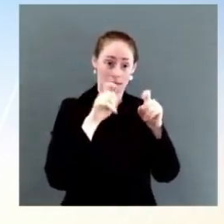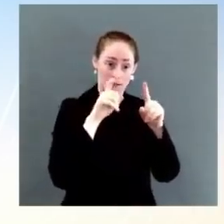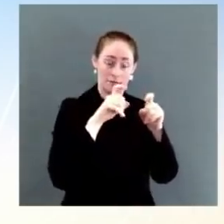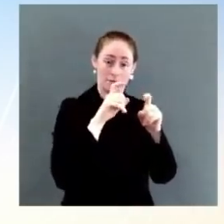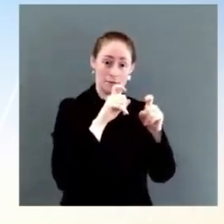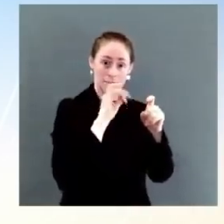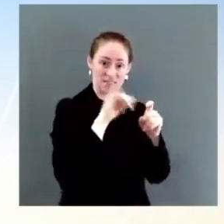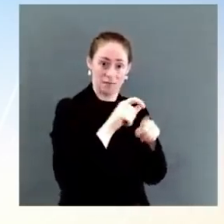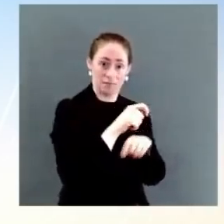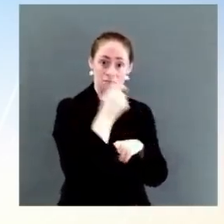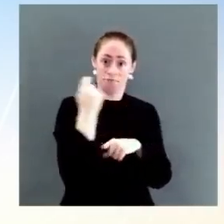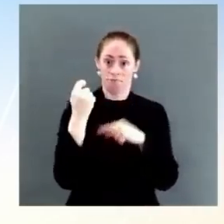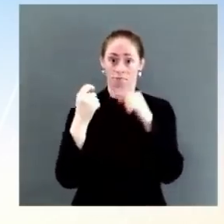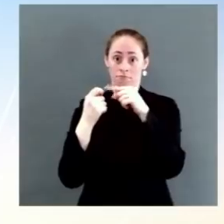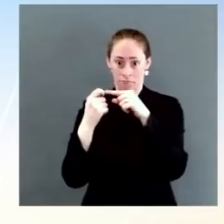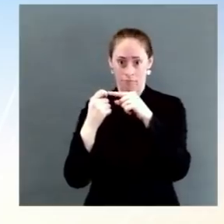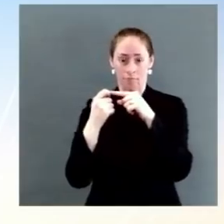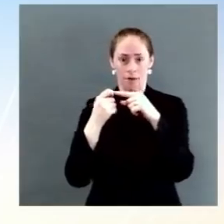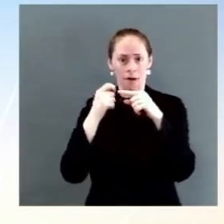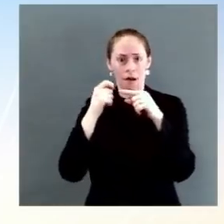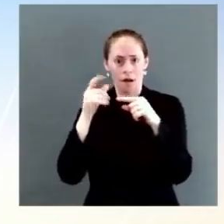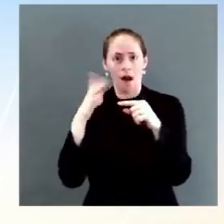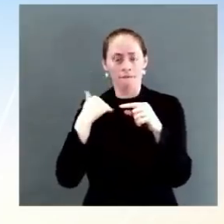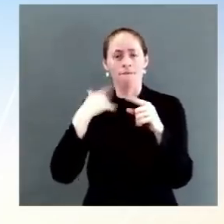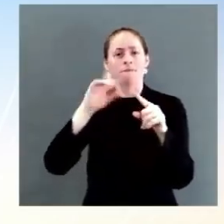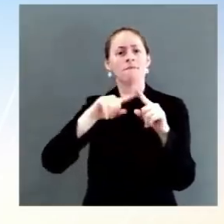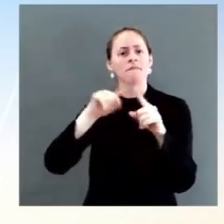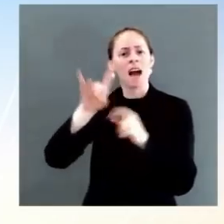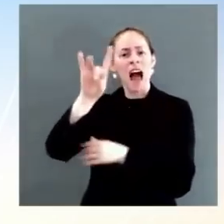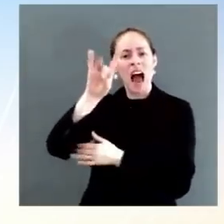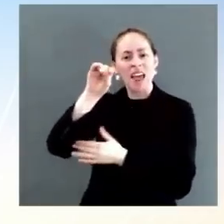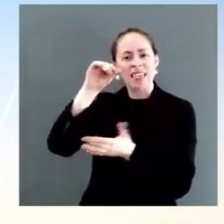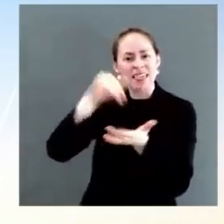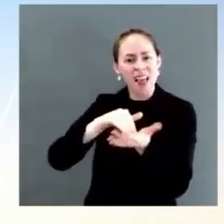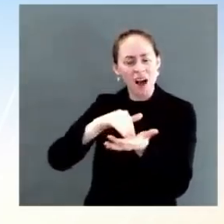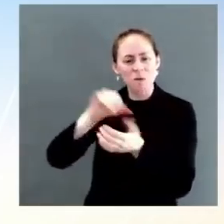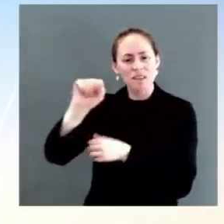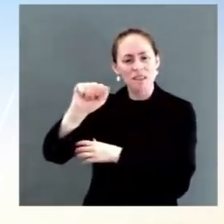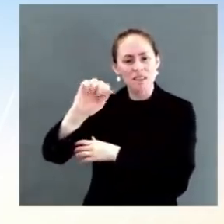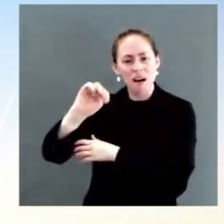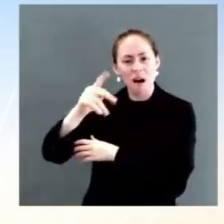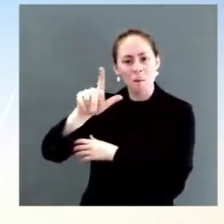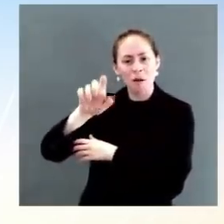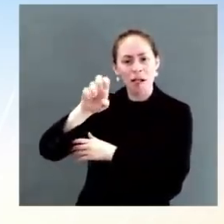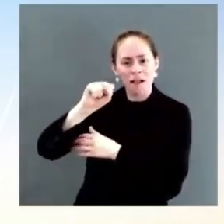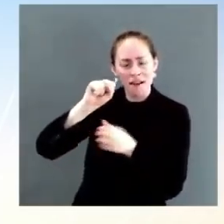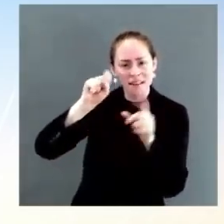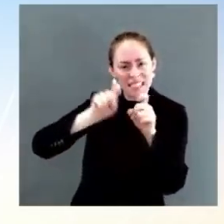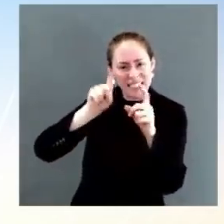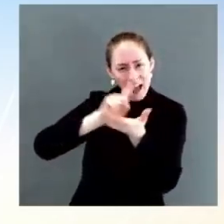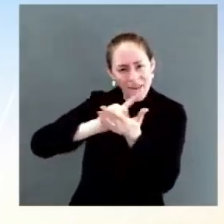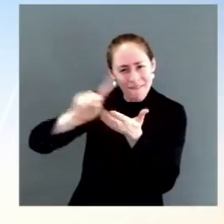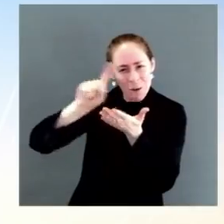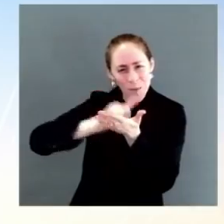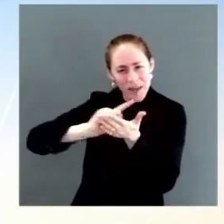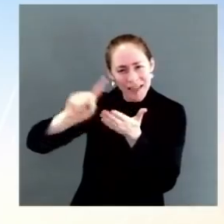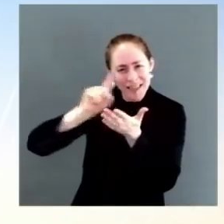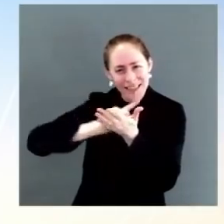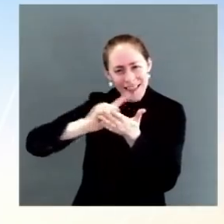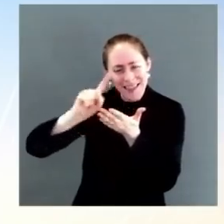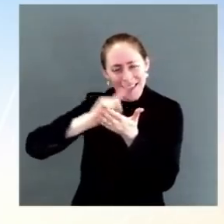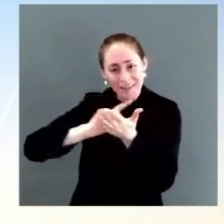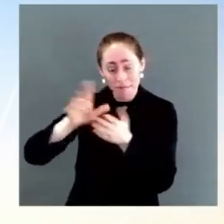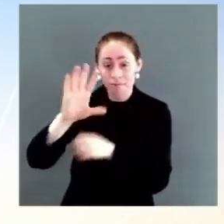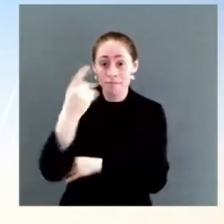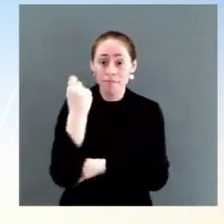more than any other country. And just to give you a point of reference, that's up from approximately 8,000 at the beginning of this year. So we're going